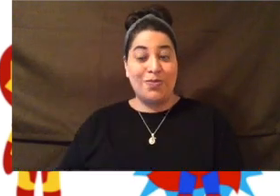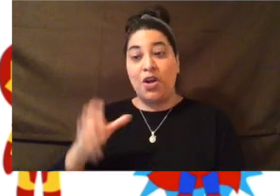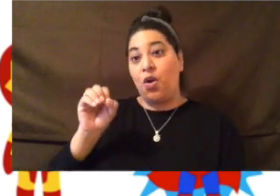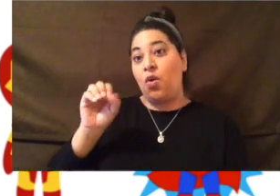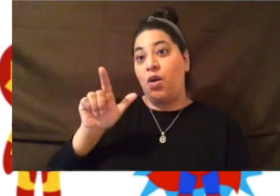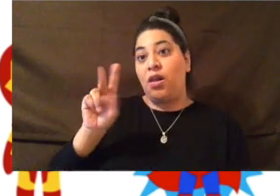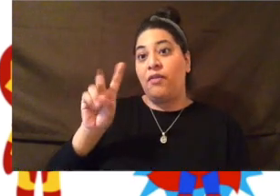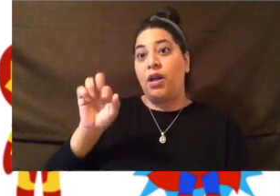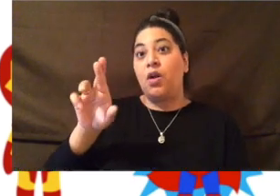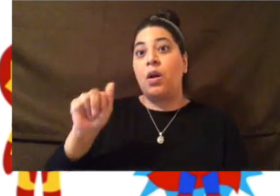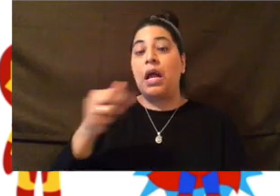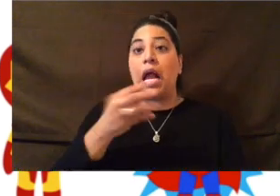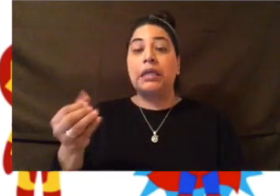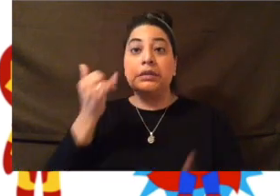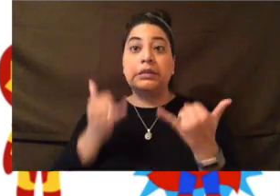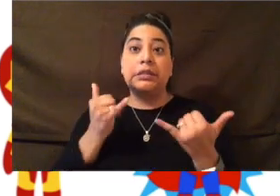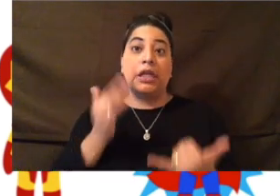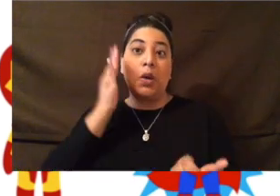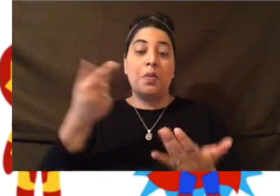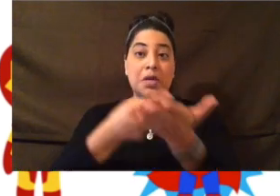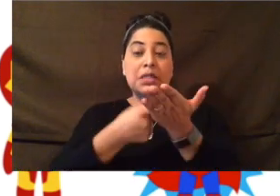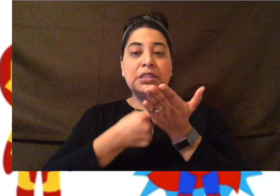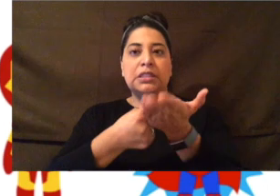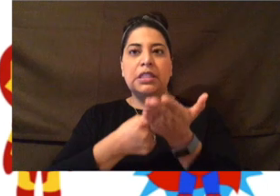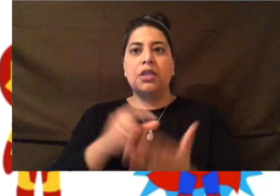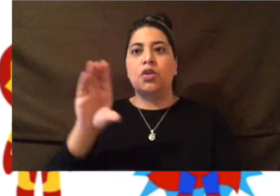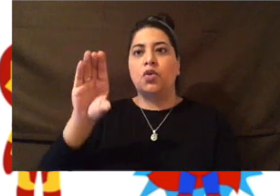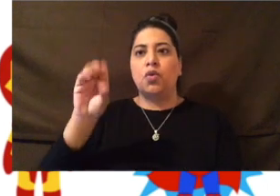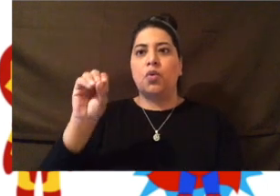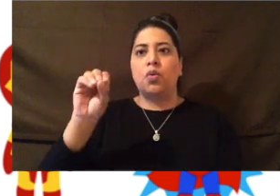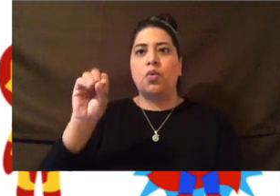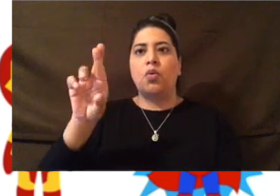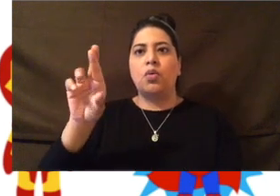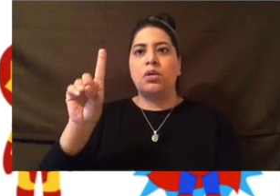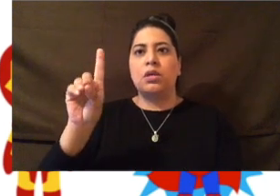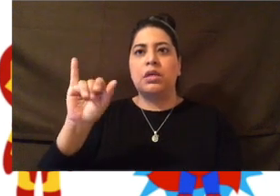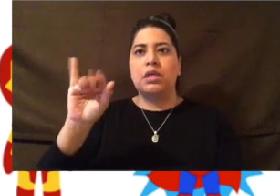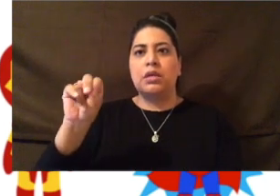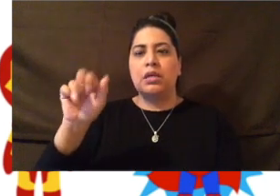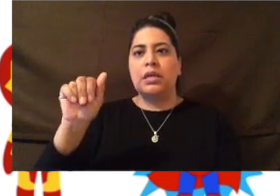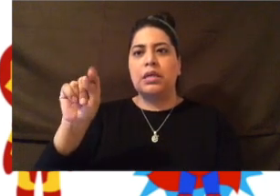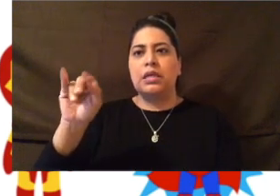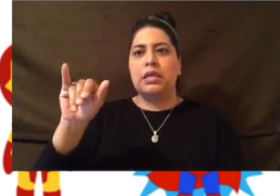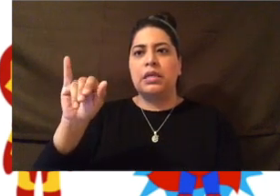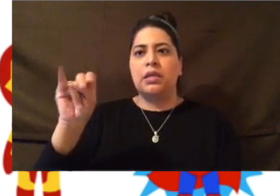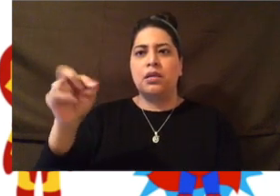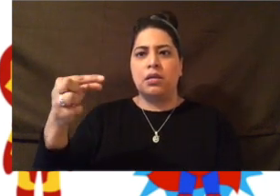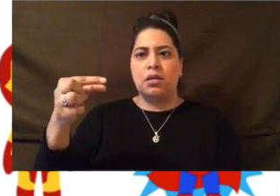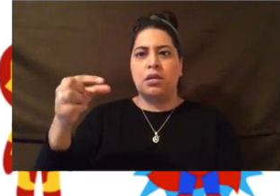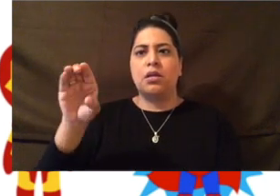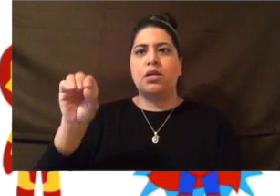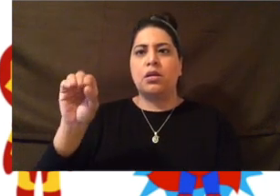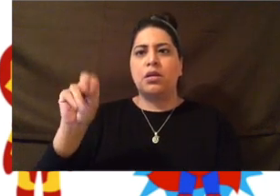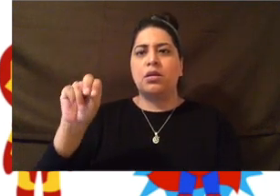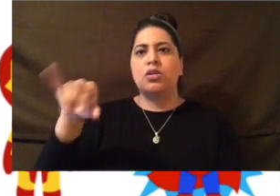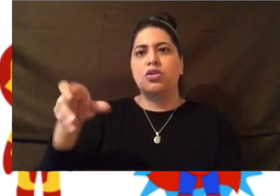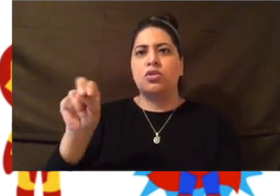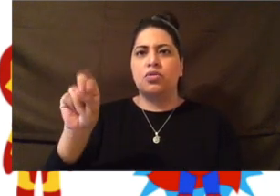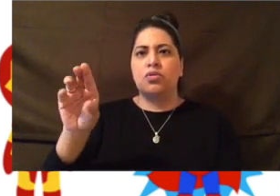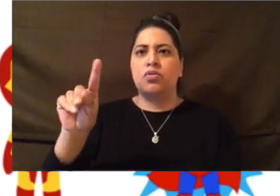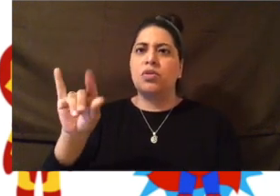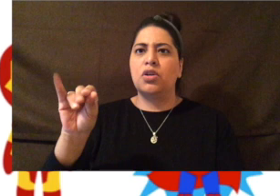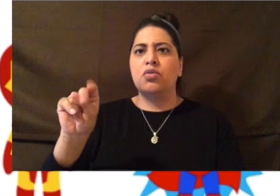Hey, boys, it is Miss Alvera here today, and I am going to talk to you today about coordinating conjunctions.